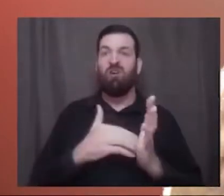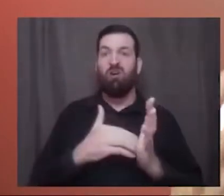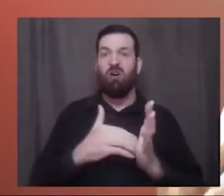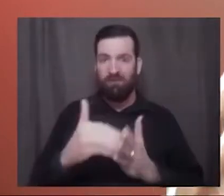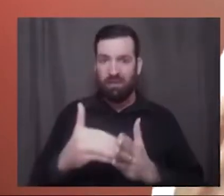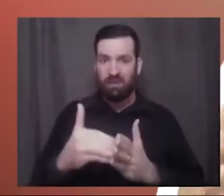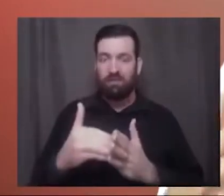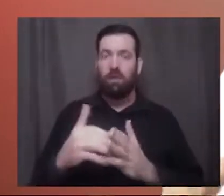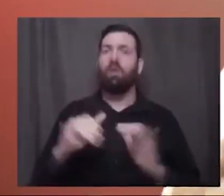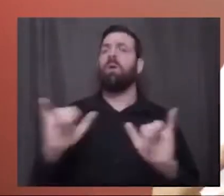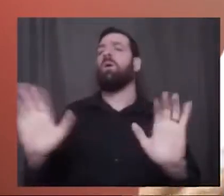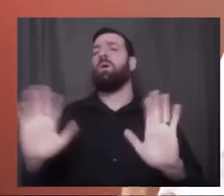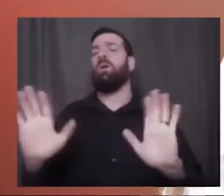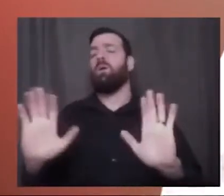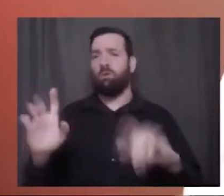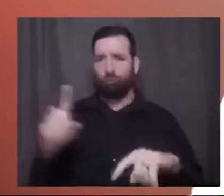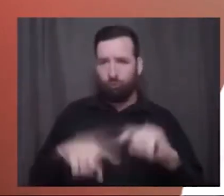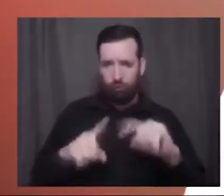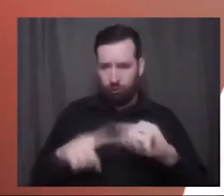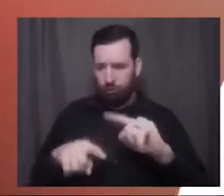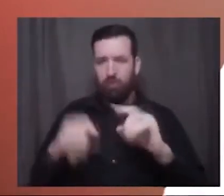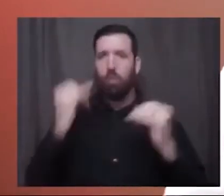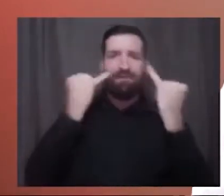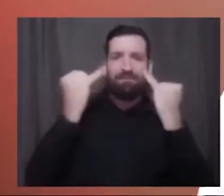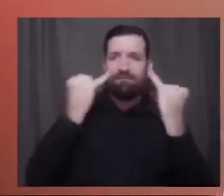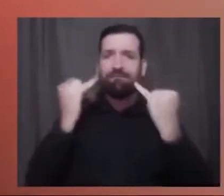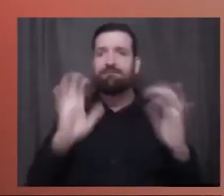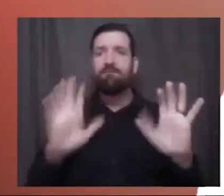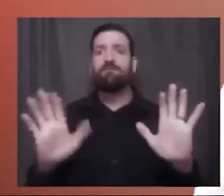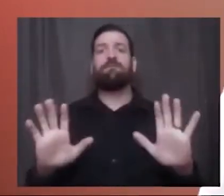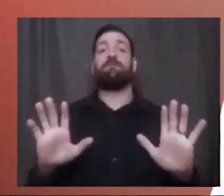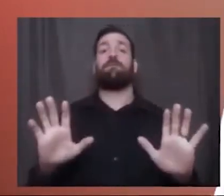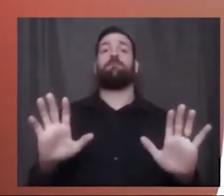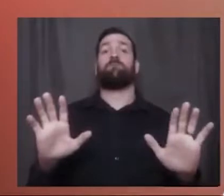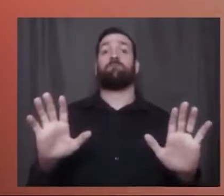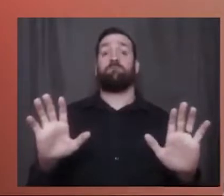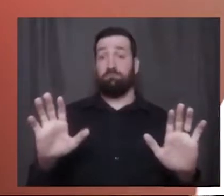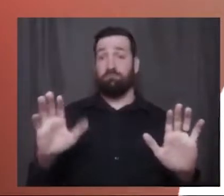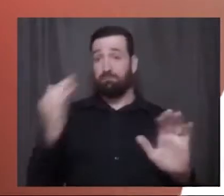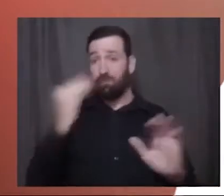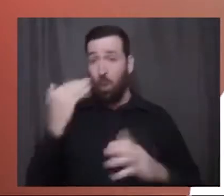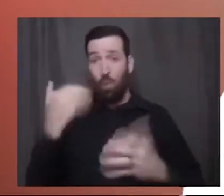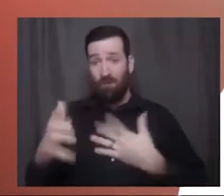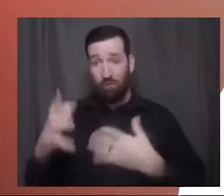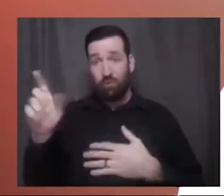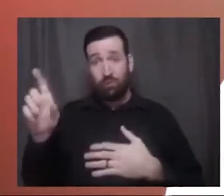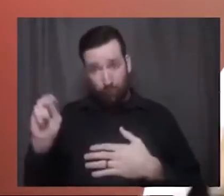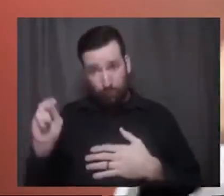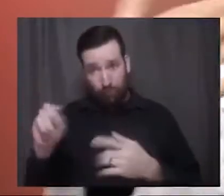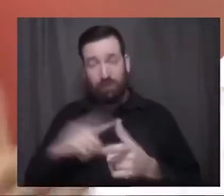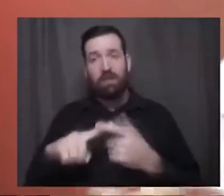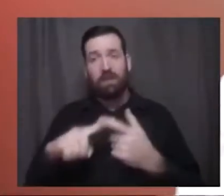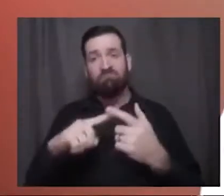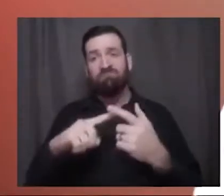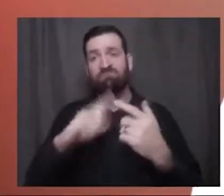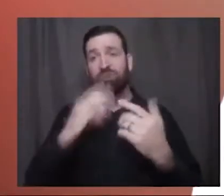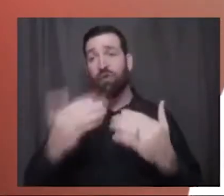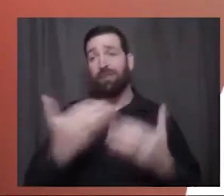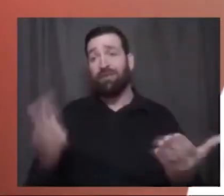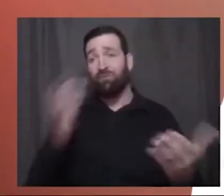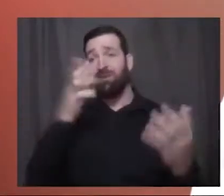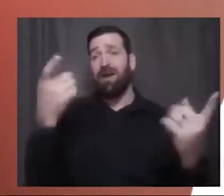it could. What if? And the truth is, know what you know and deal with that. And guess what? A lot of really good things happen when you stay aware of